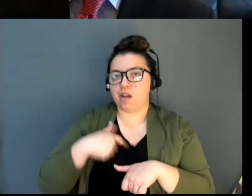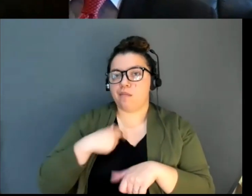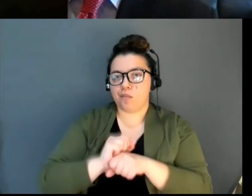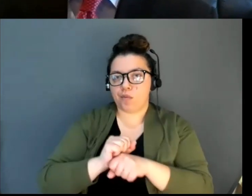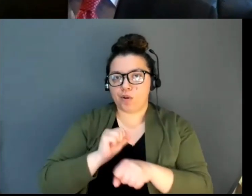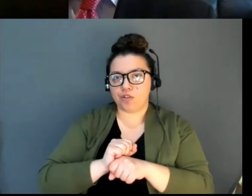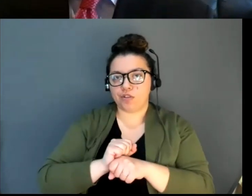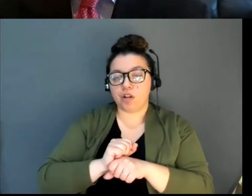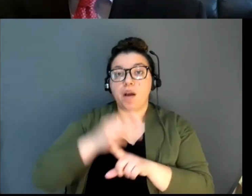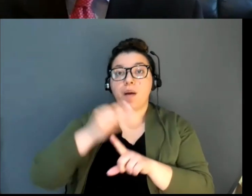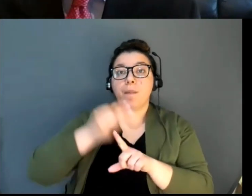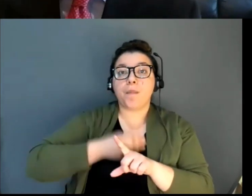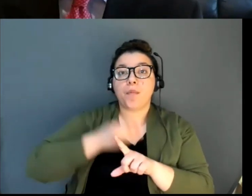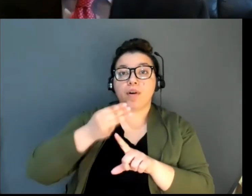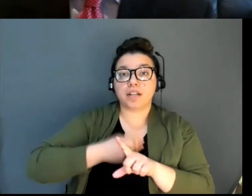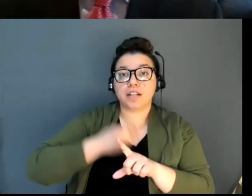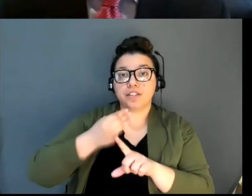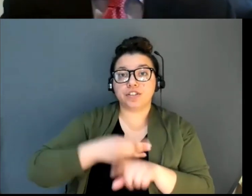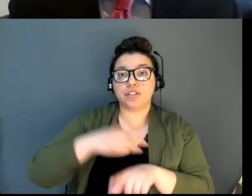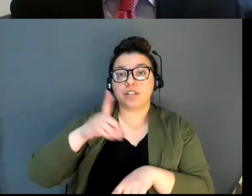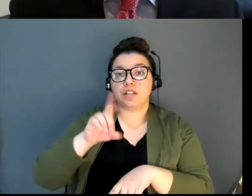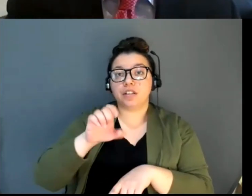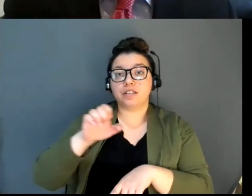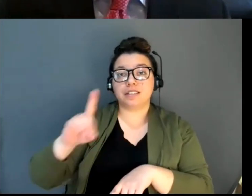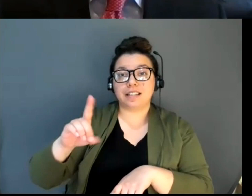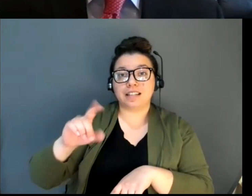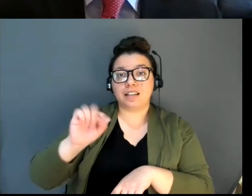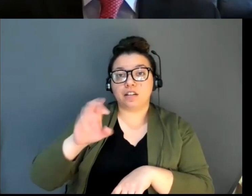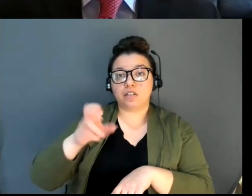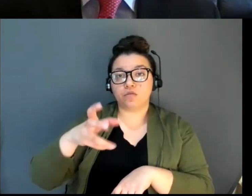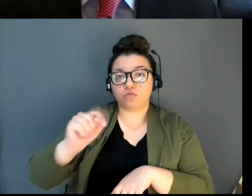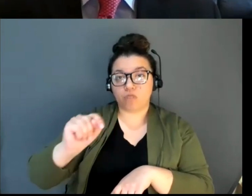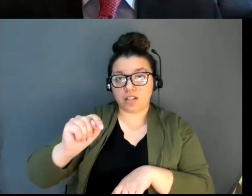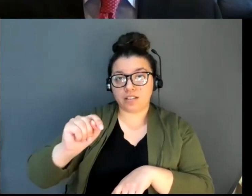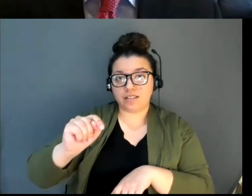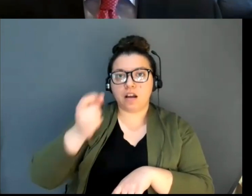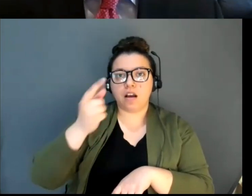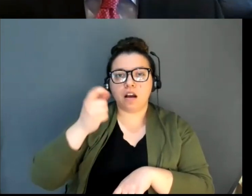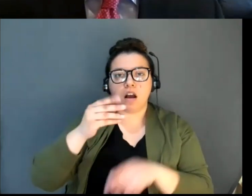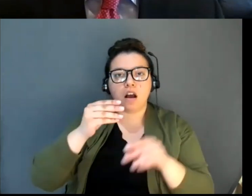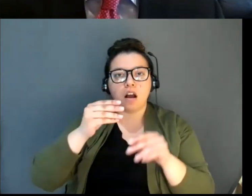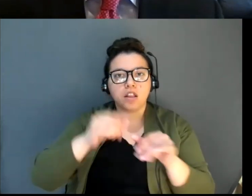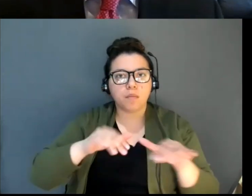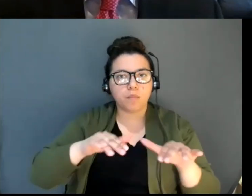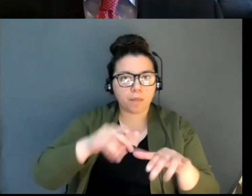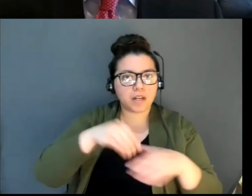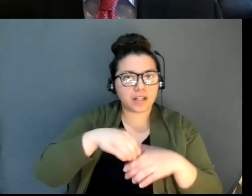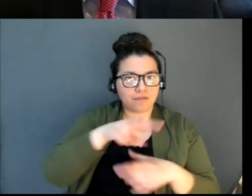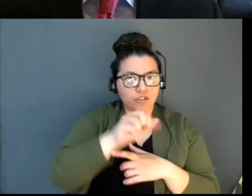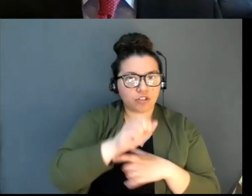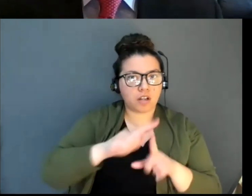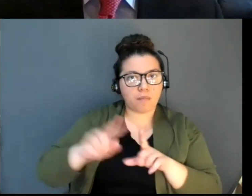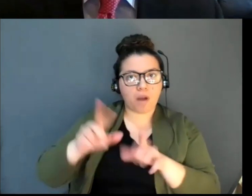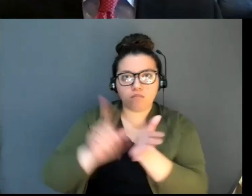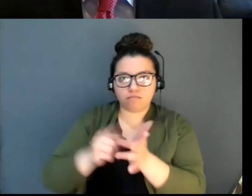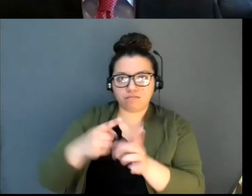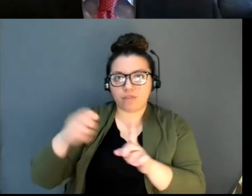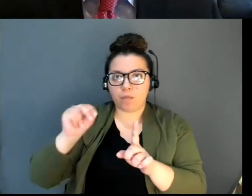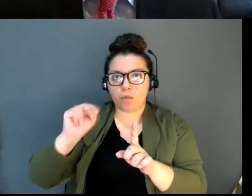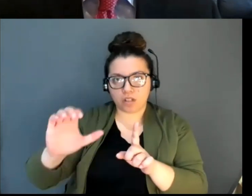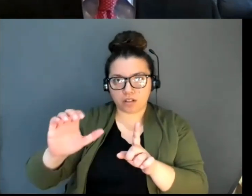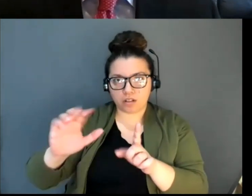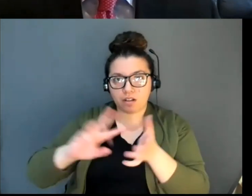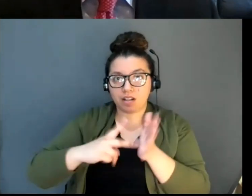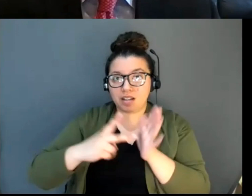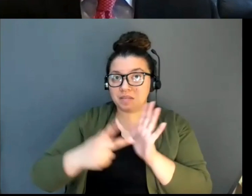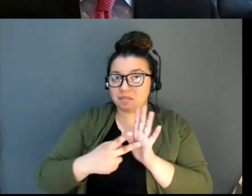deed of trust that they printed out was from North Carolina. Well, the property is in Virginia, and the laws in different laws and states